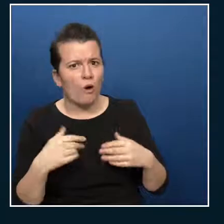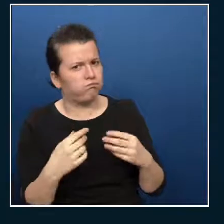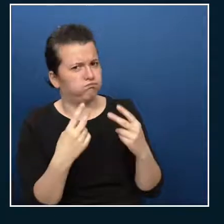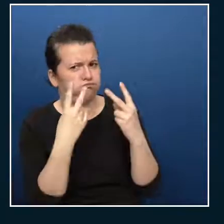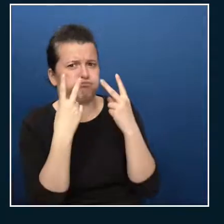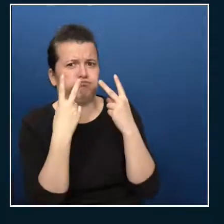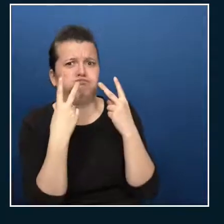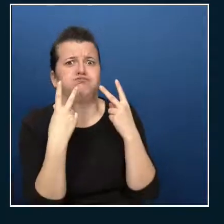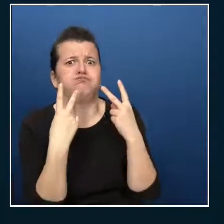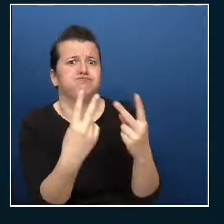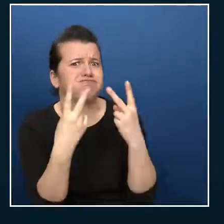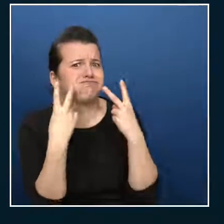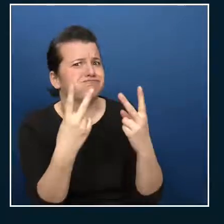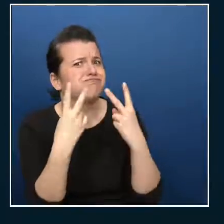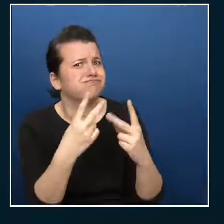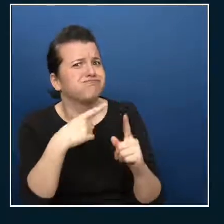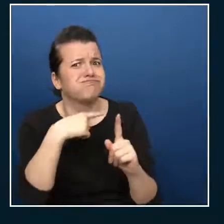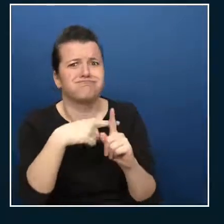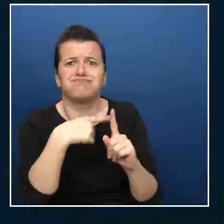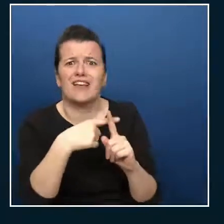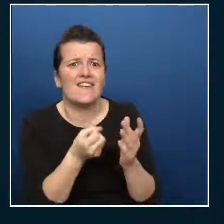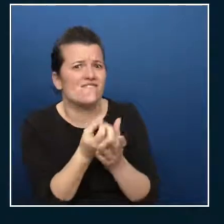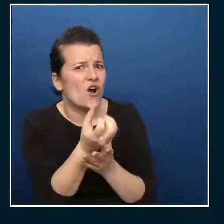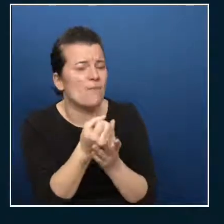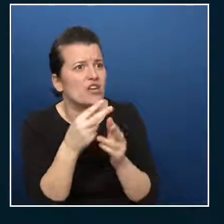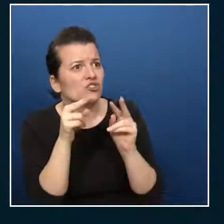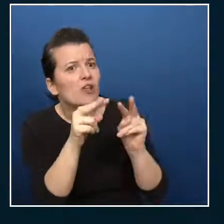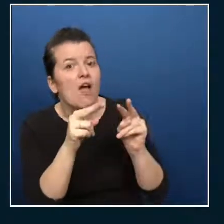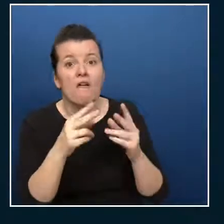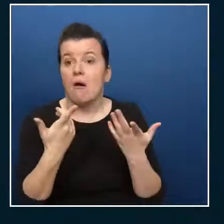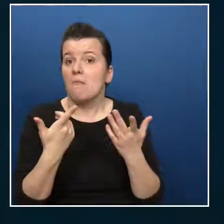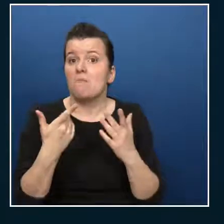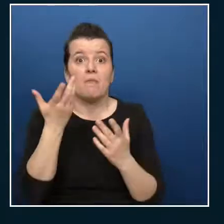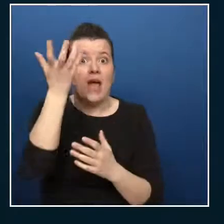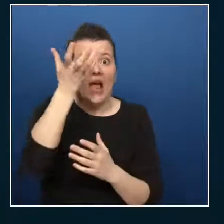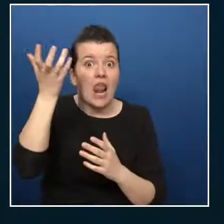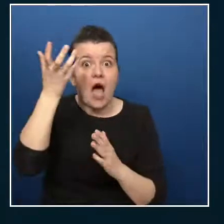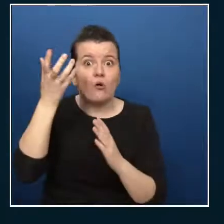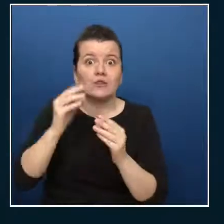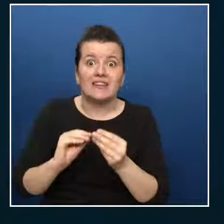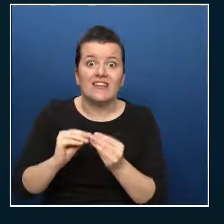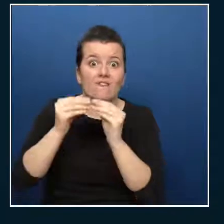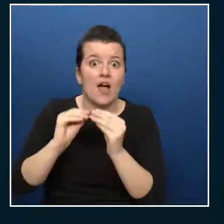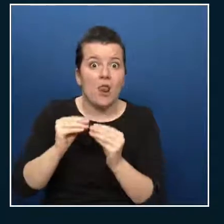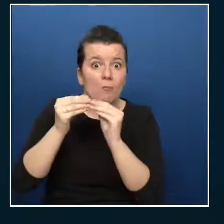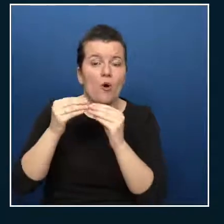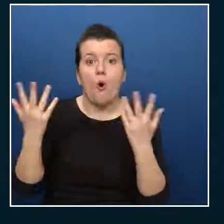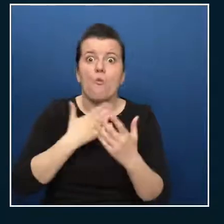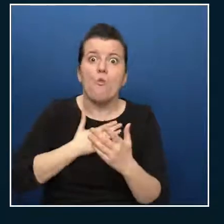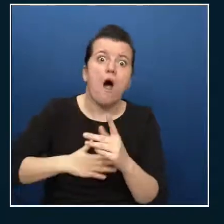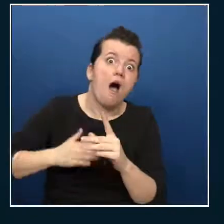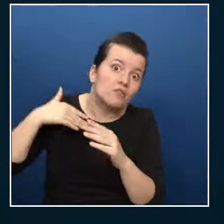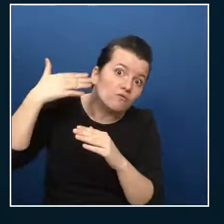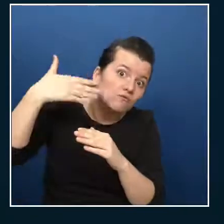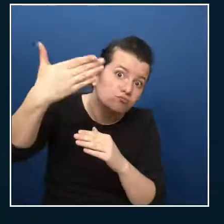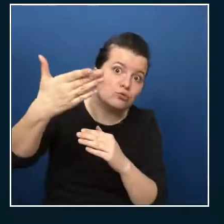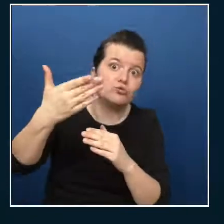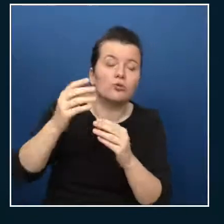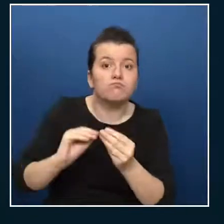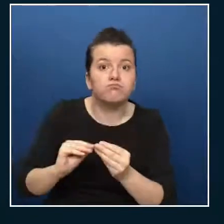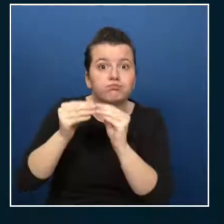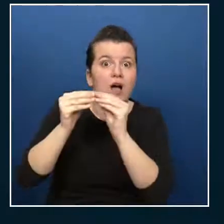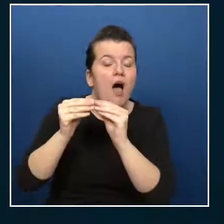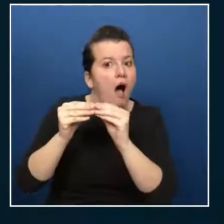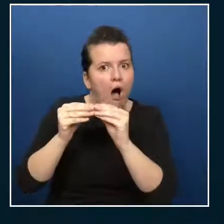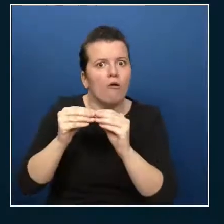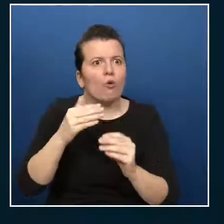everybody listening to this who either is a cloud developer or wants to become a cloud developer. yes. I hope